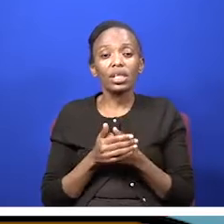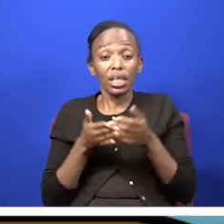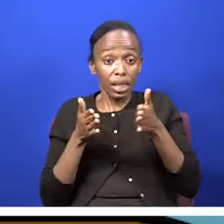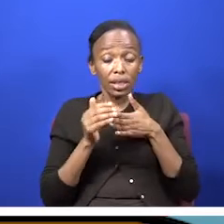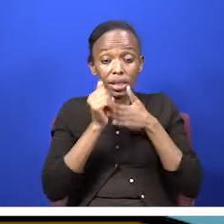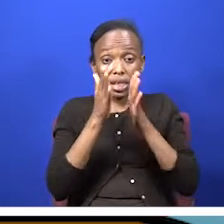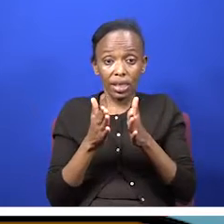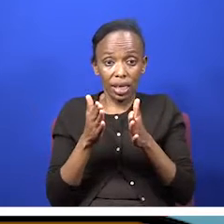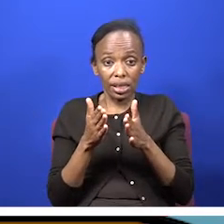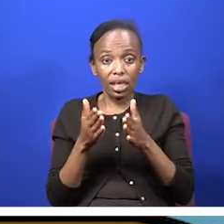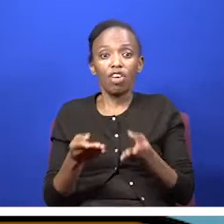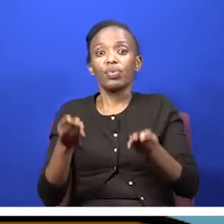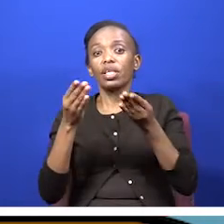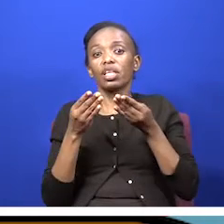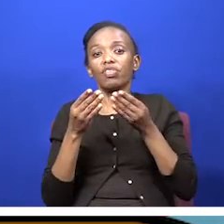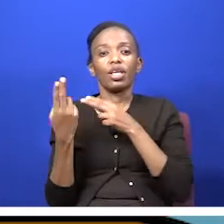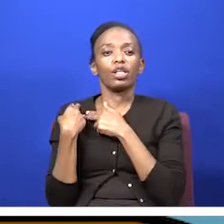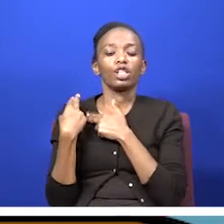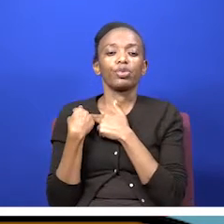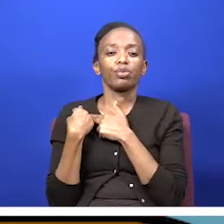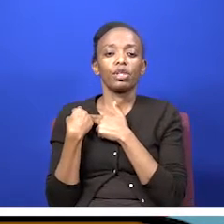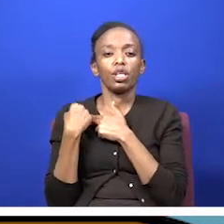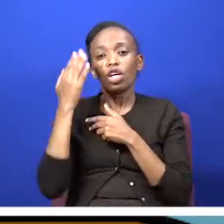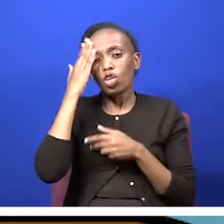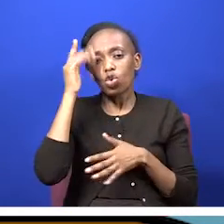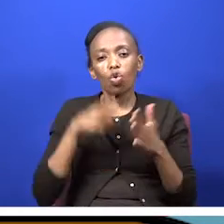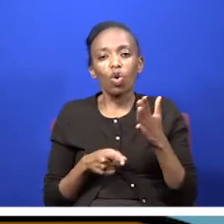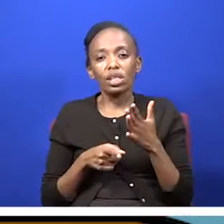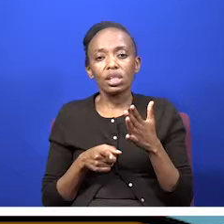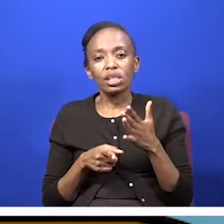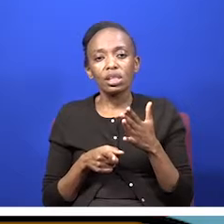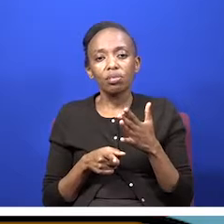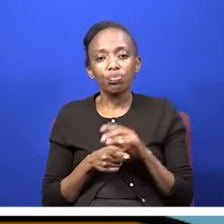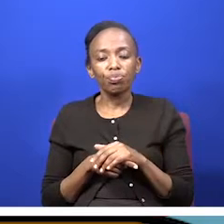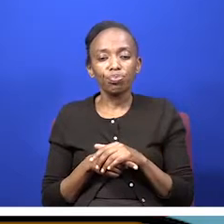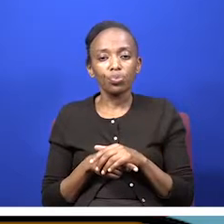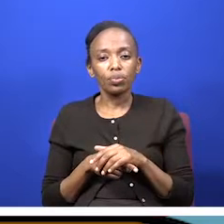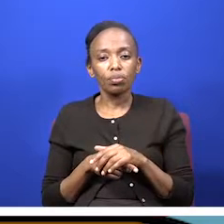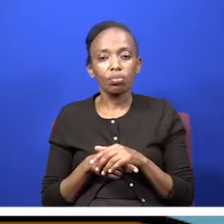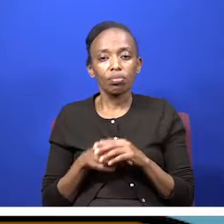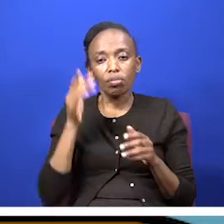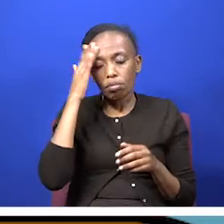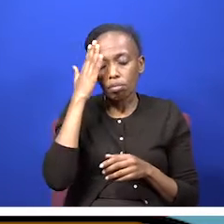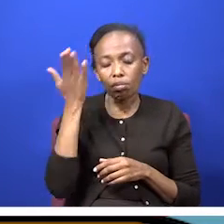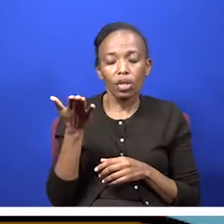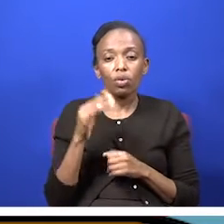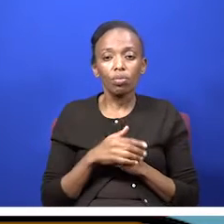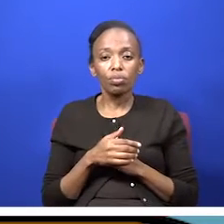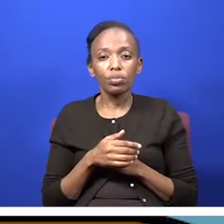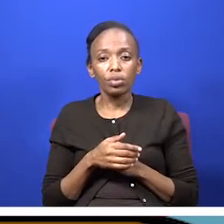what? These leaders have been given a role. Guess who has given them that role? Me, I